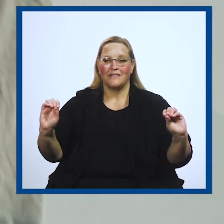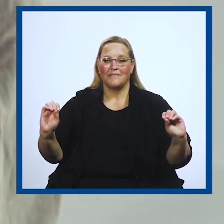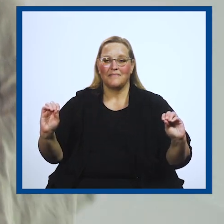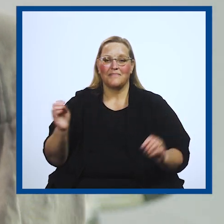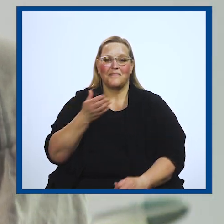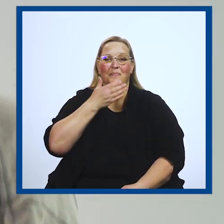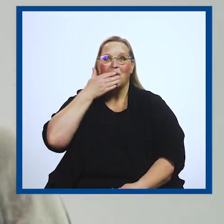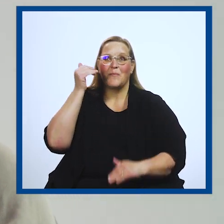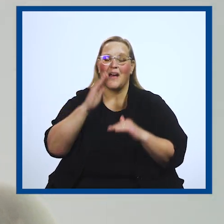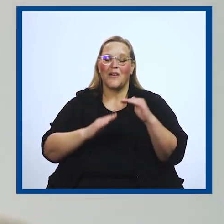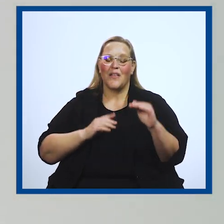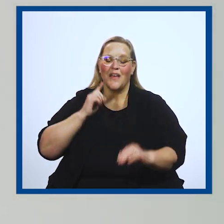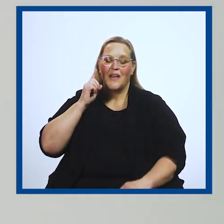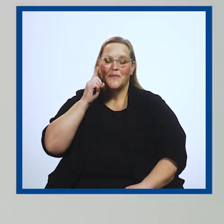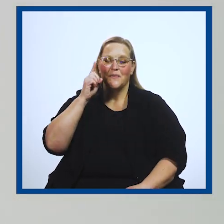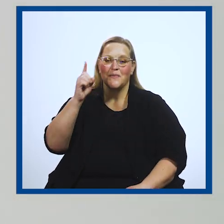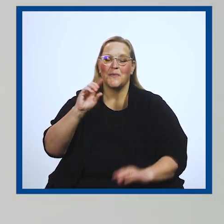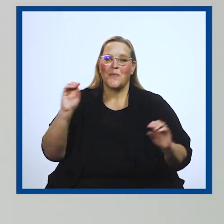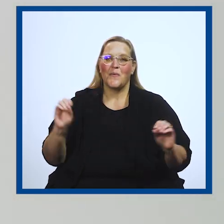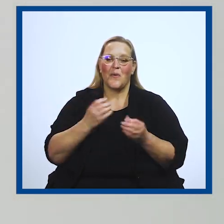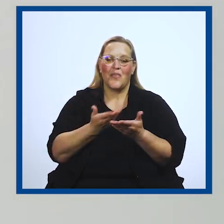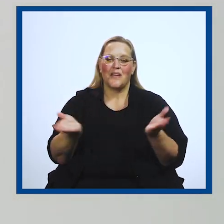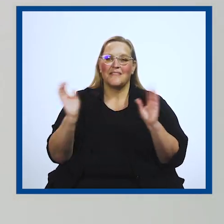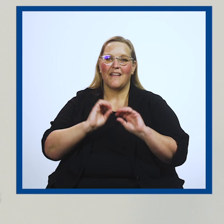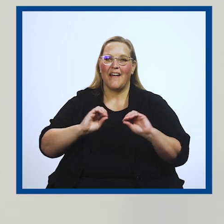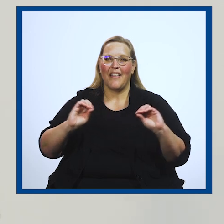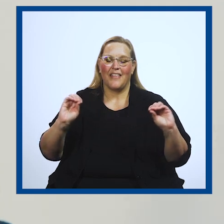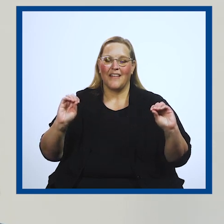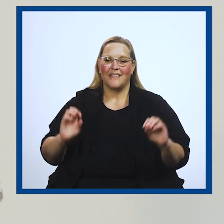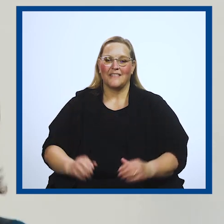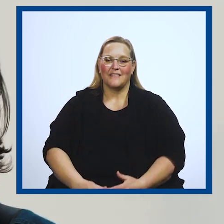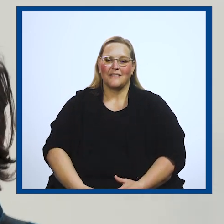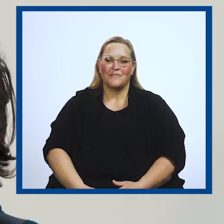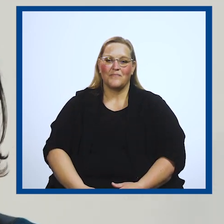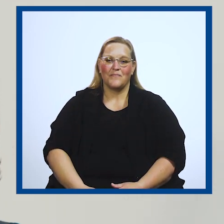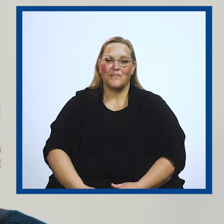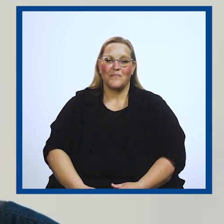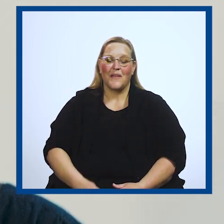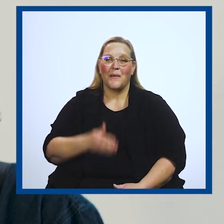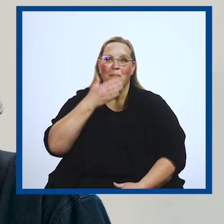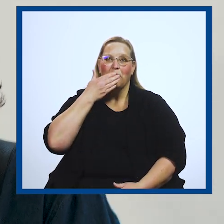nothing better than you. Oh, there's nothing